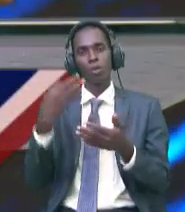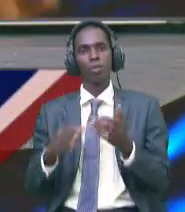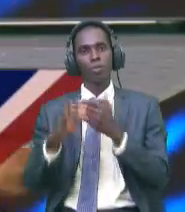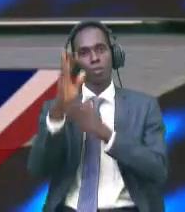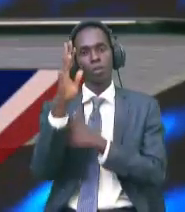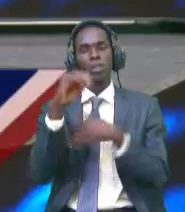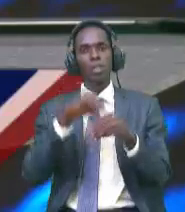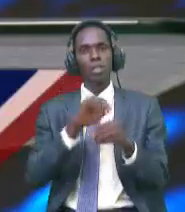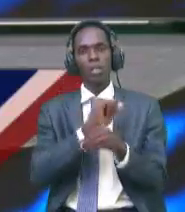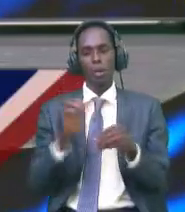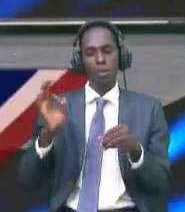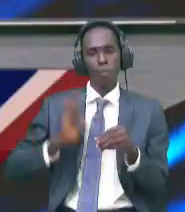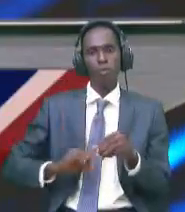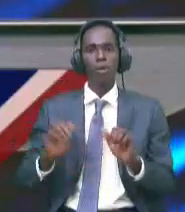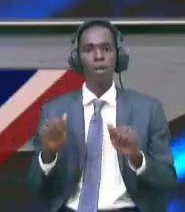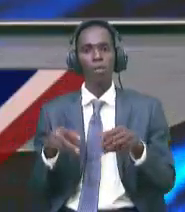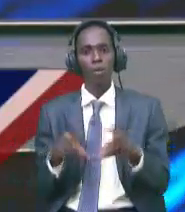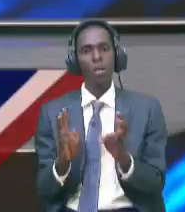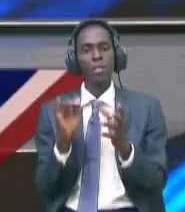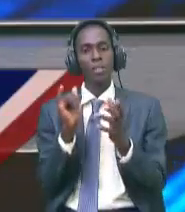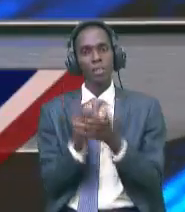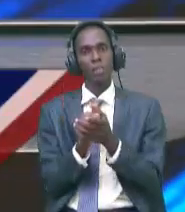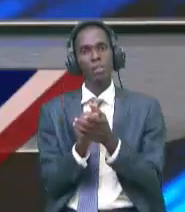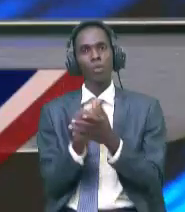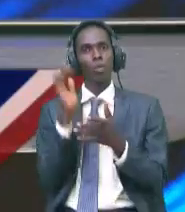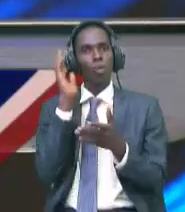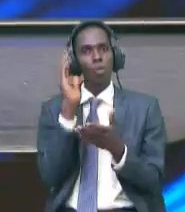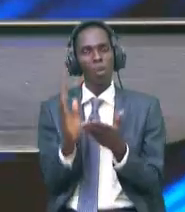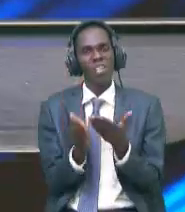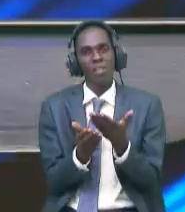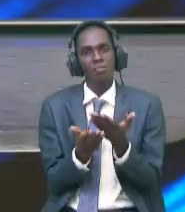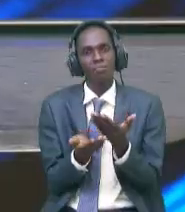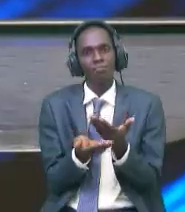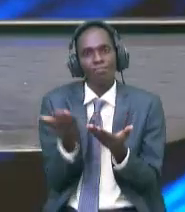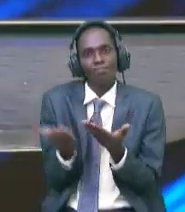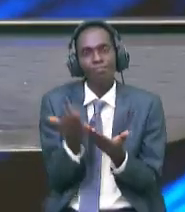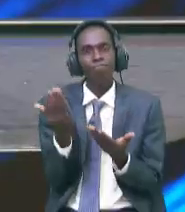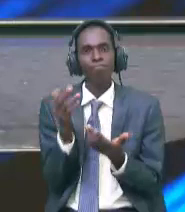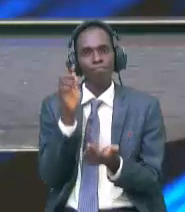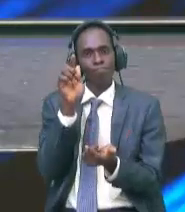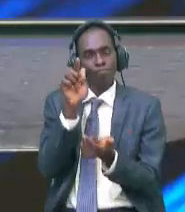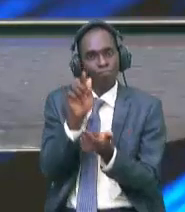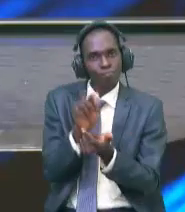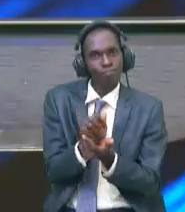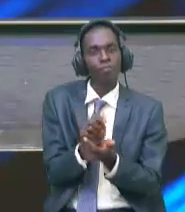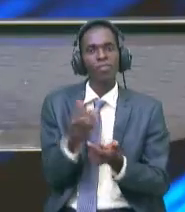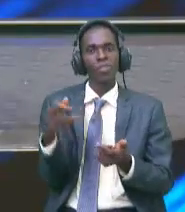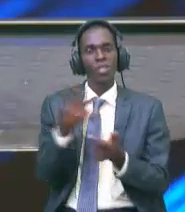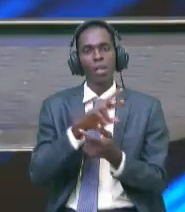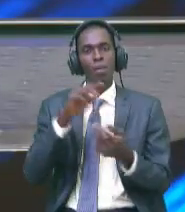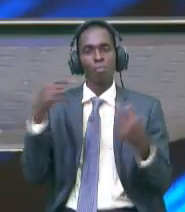a profitable way that will ease their problems, alleviate their